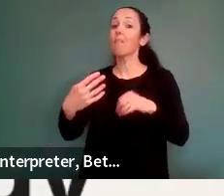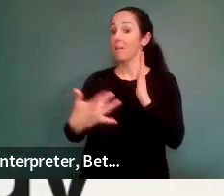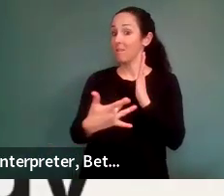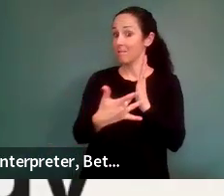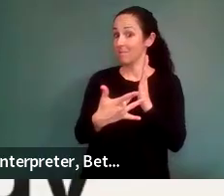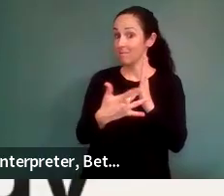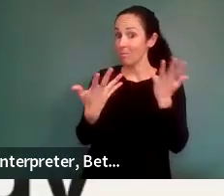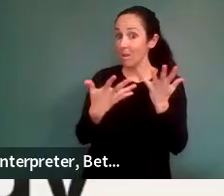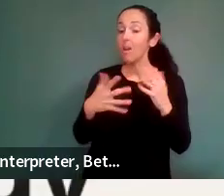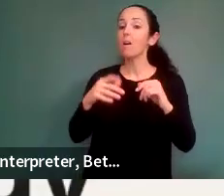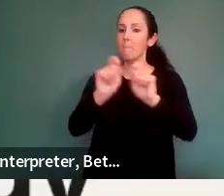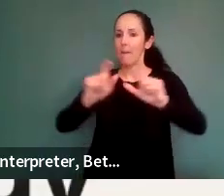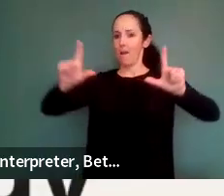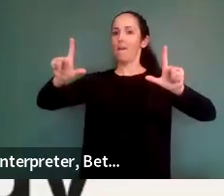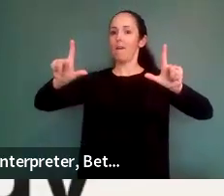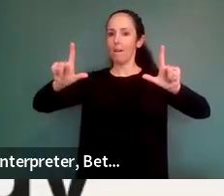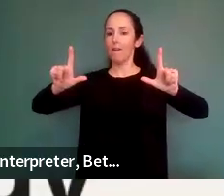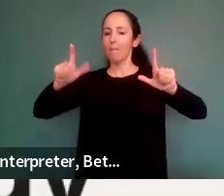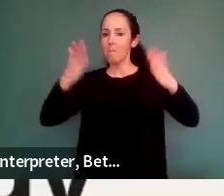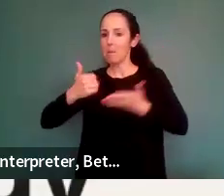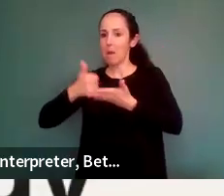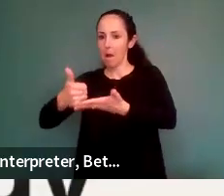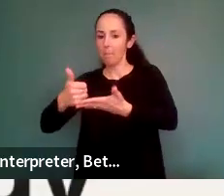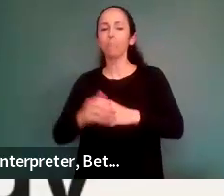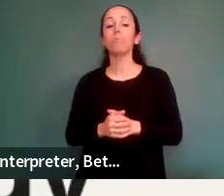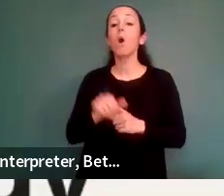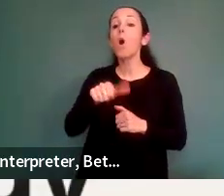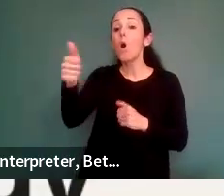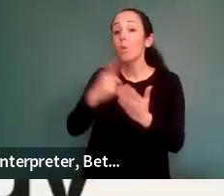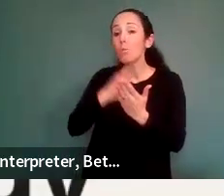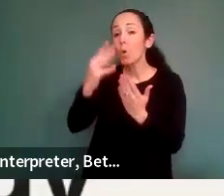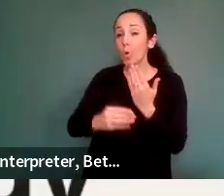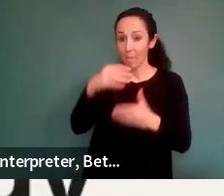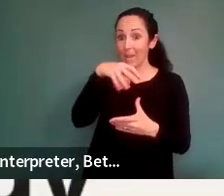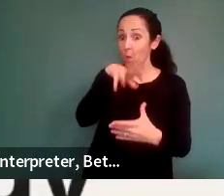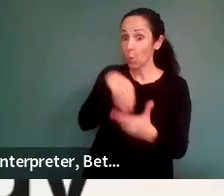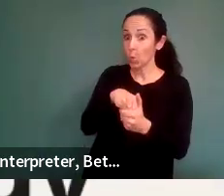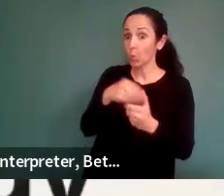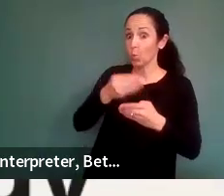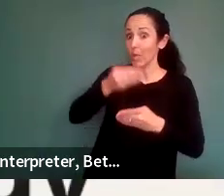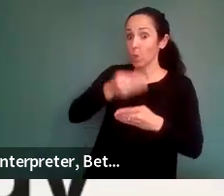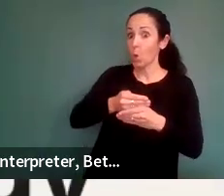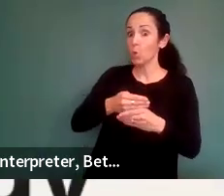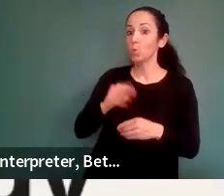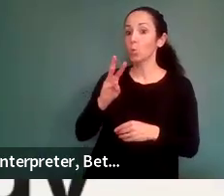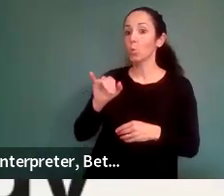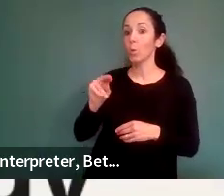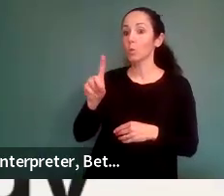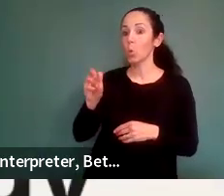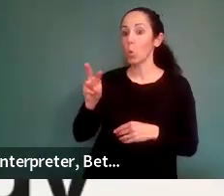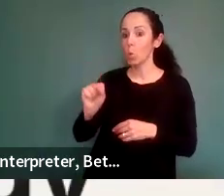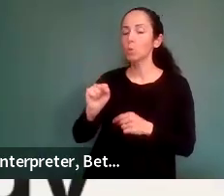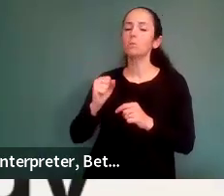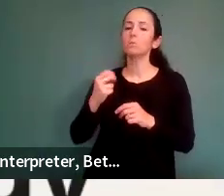program. Another one that's built into Windows is called the magnifier. The other screen reader in Windows is